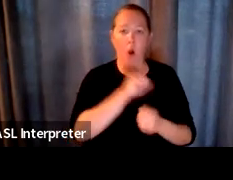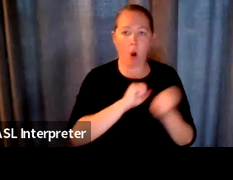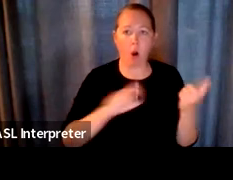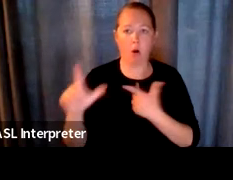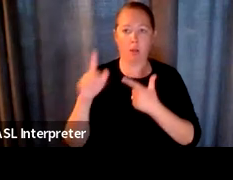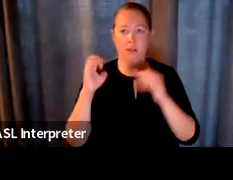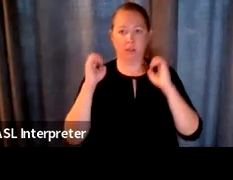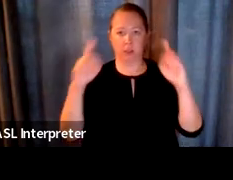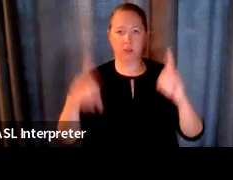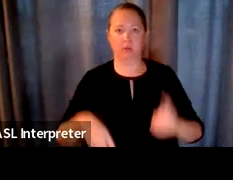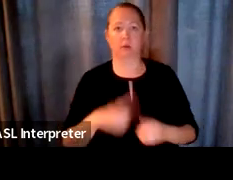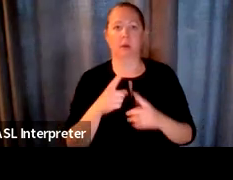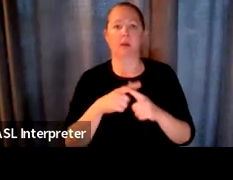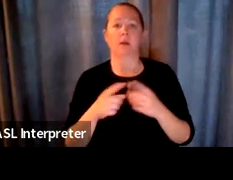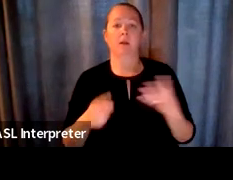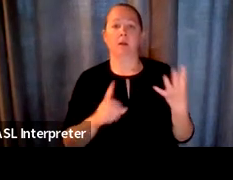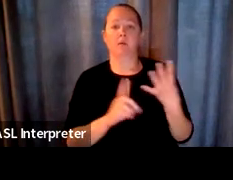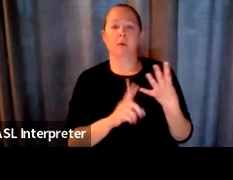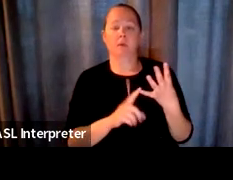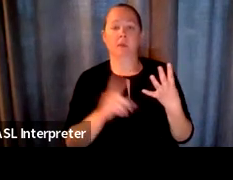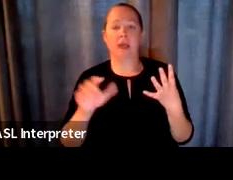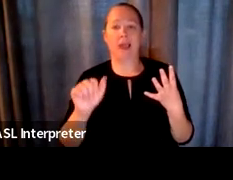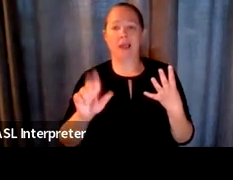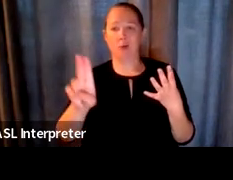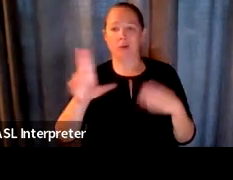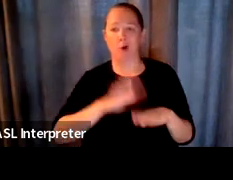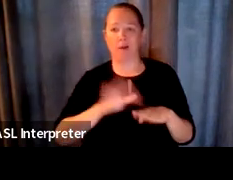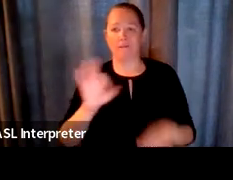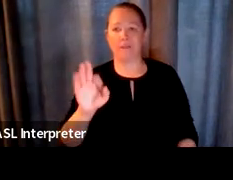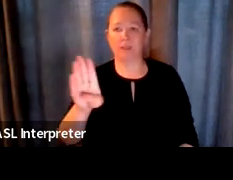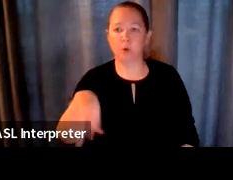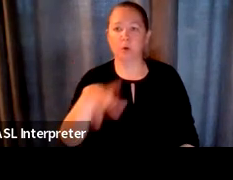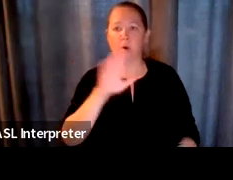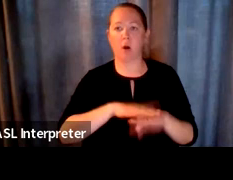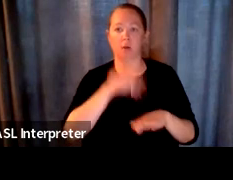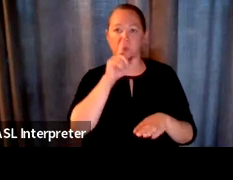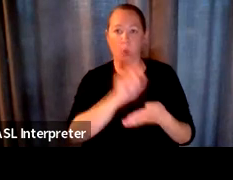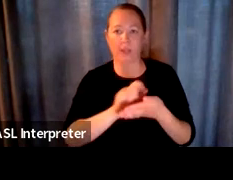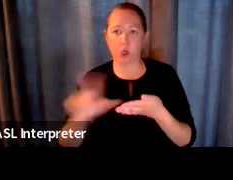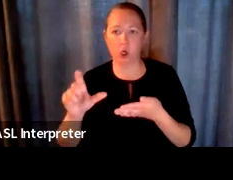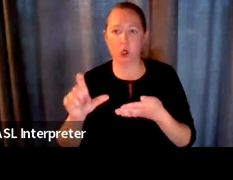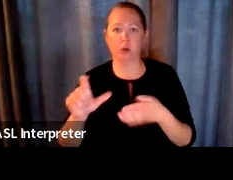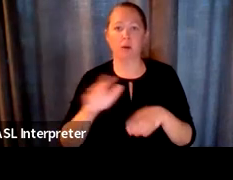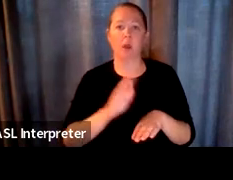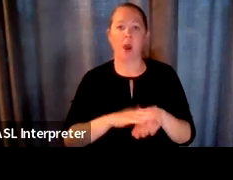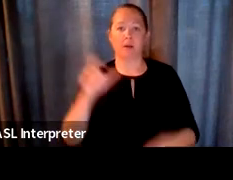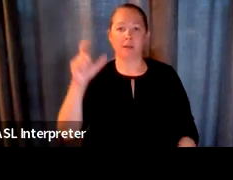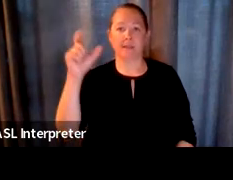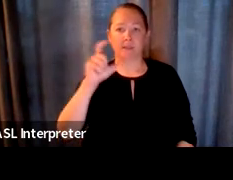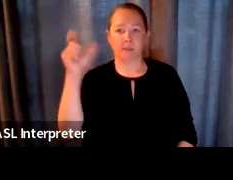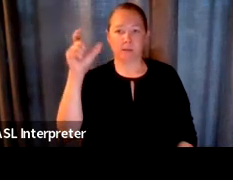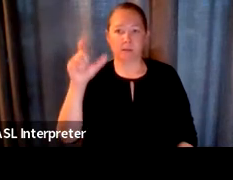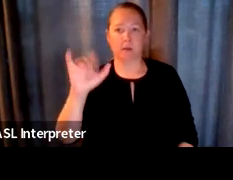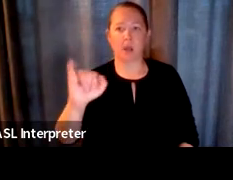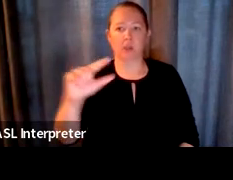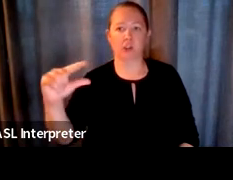finally, AU is on Facebook, it is on Twitter, and it is on Instagram. You can